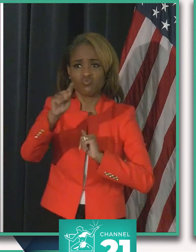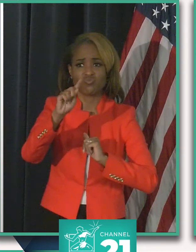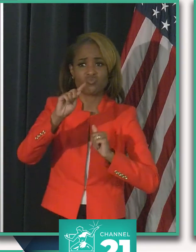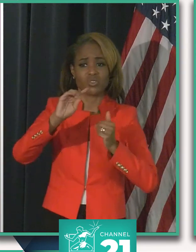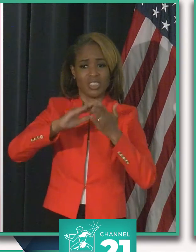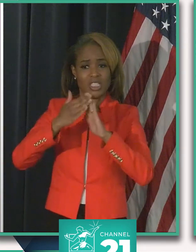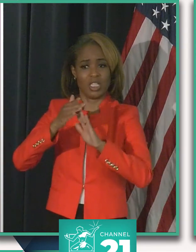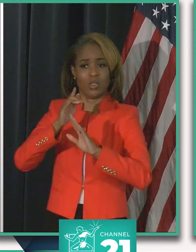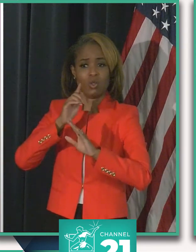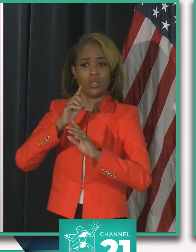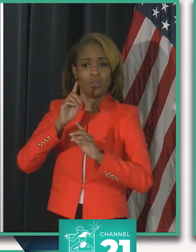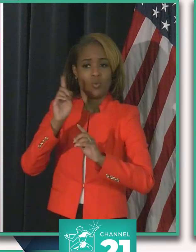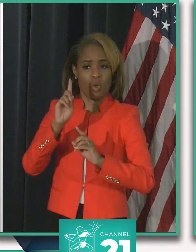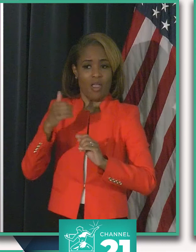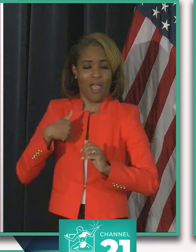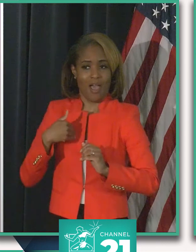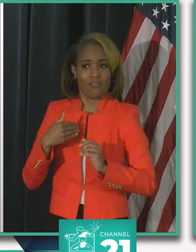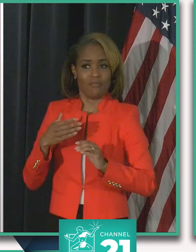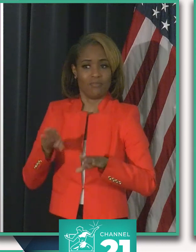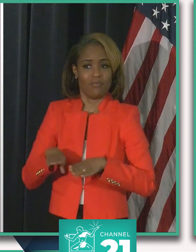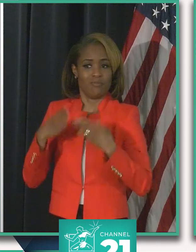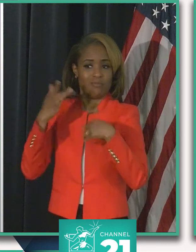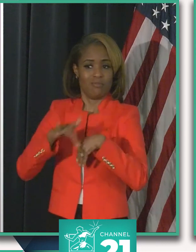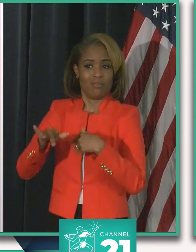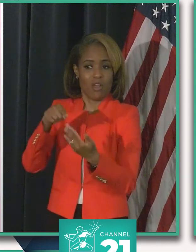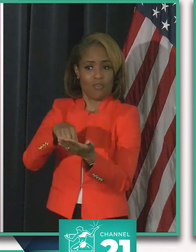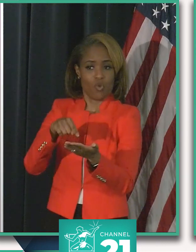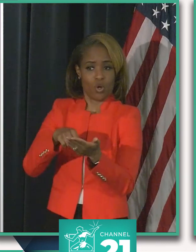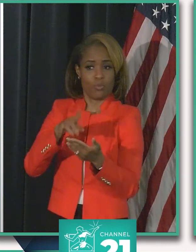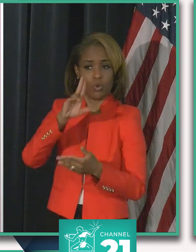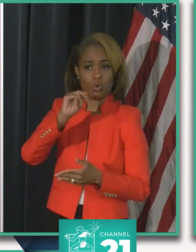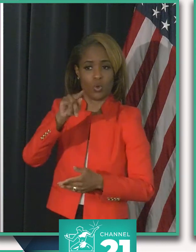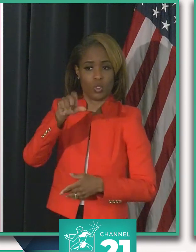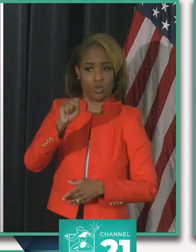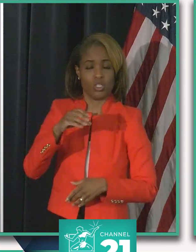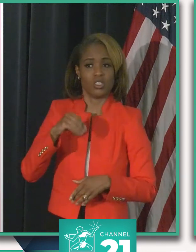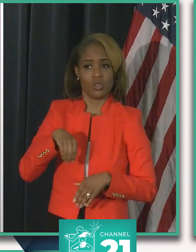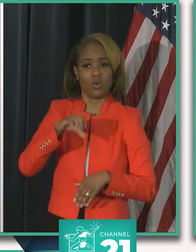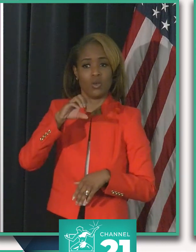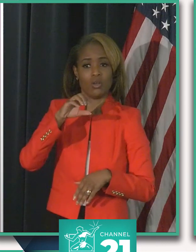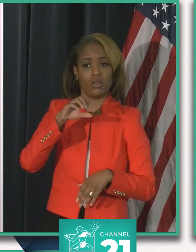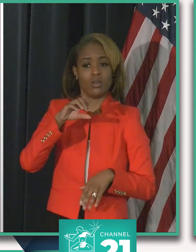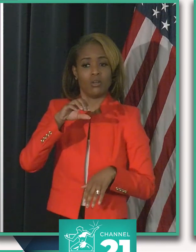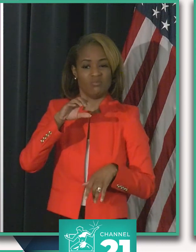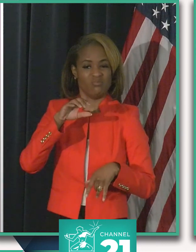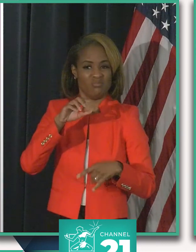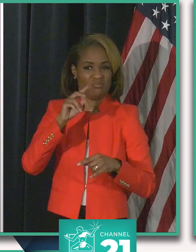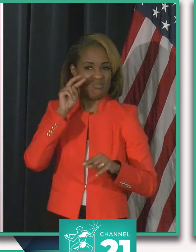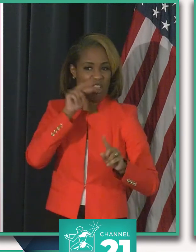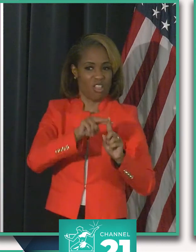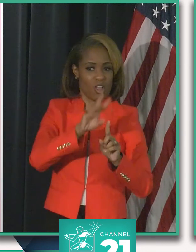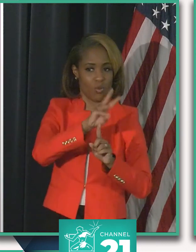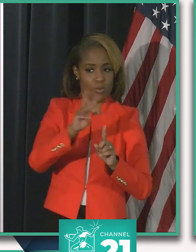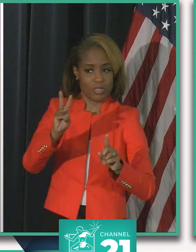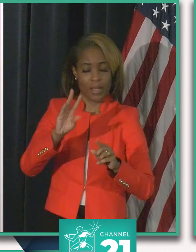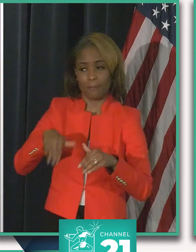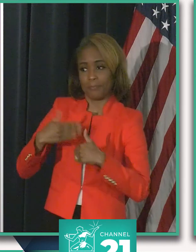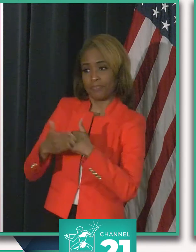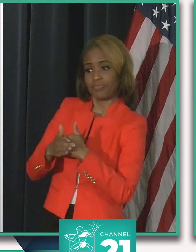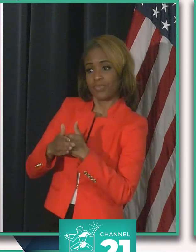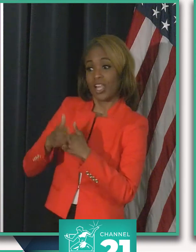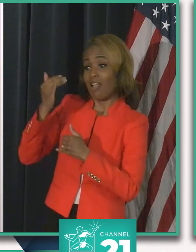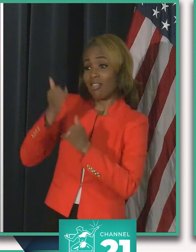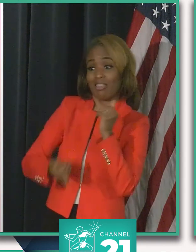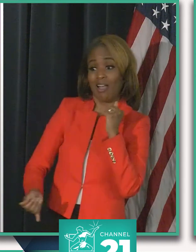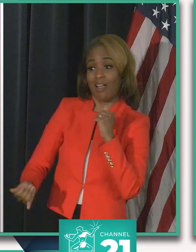affordable units. So DetroitMI.gov and go to housing. Okay, next is Arnie. Okay, last